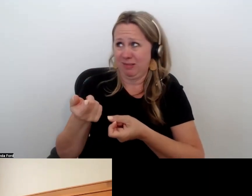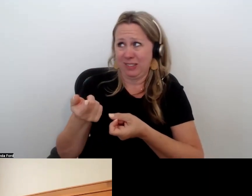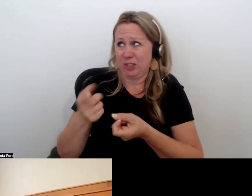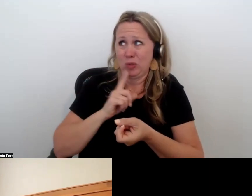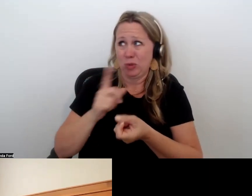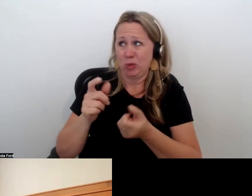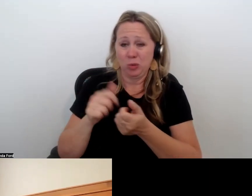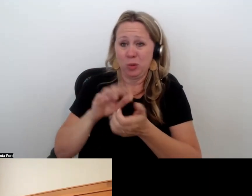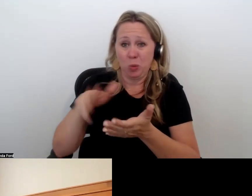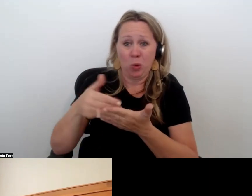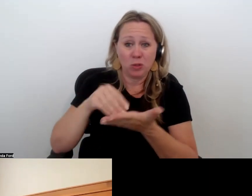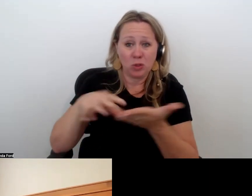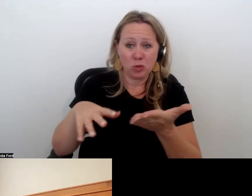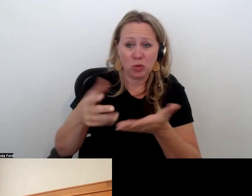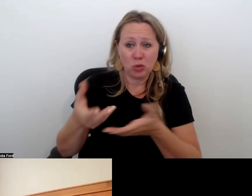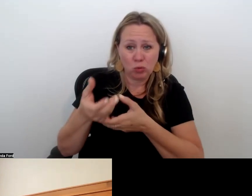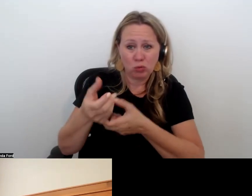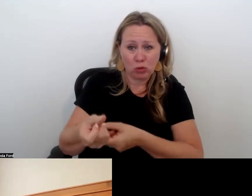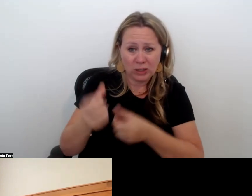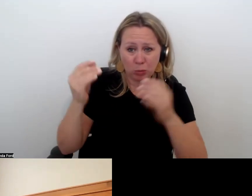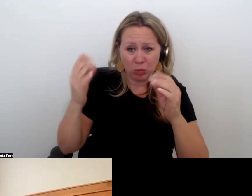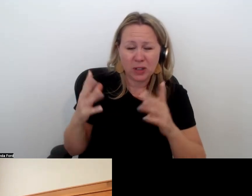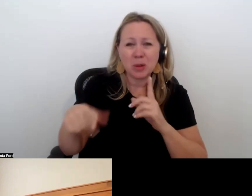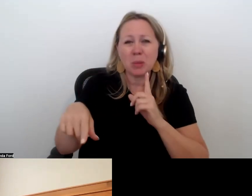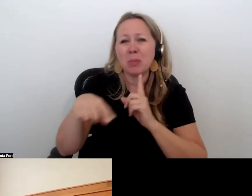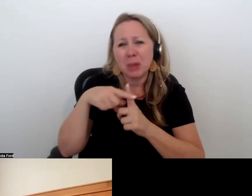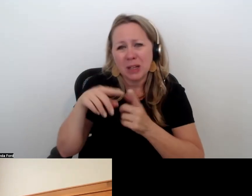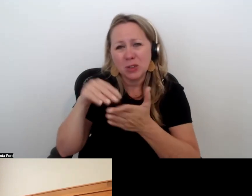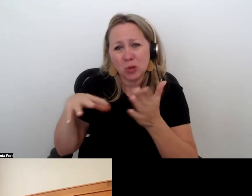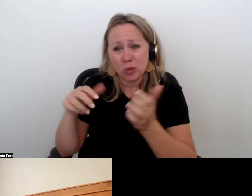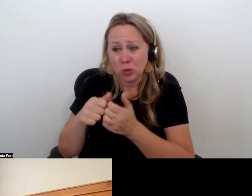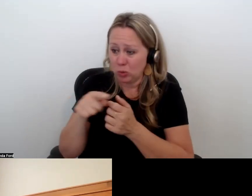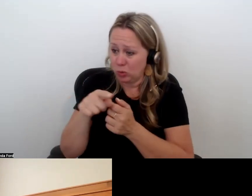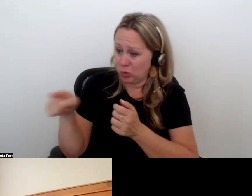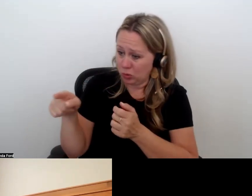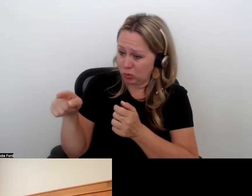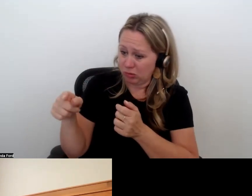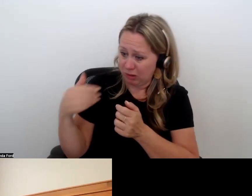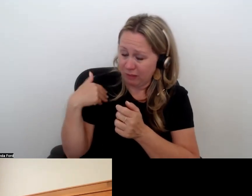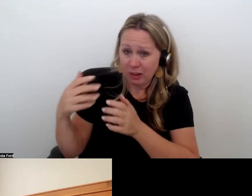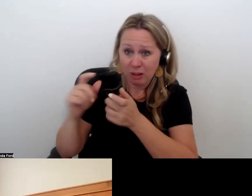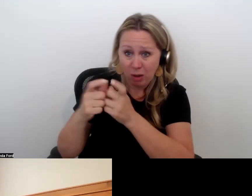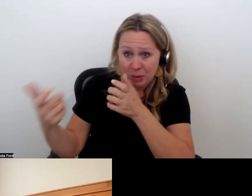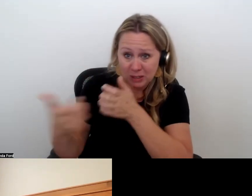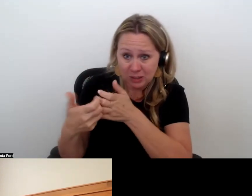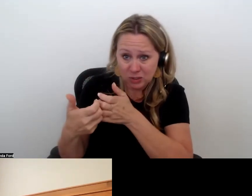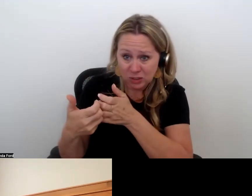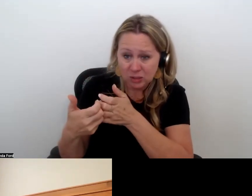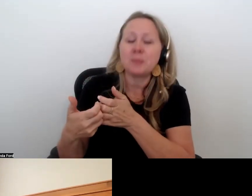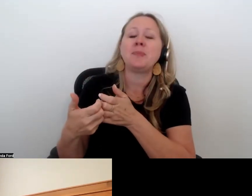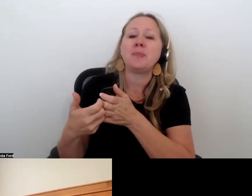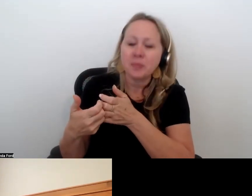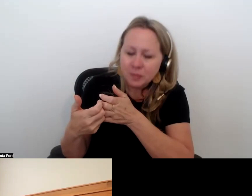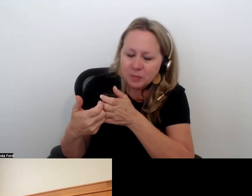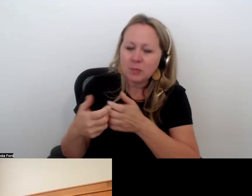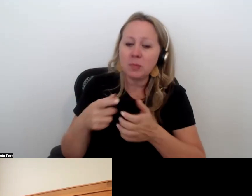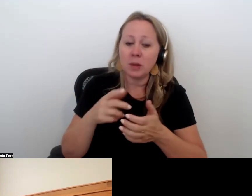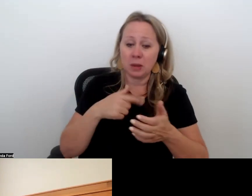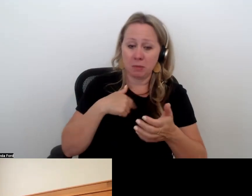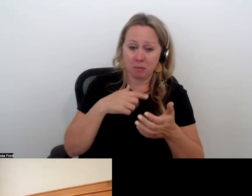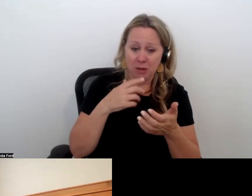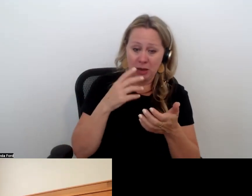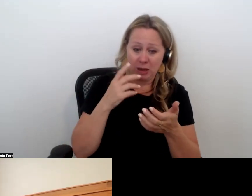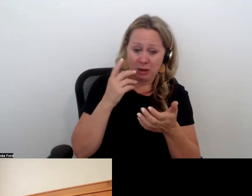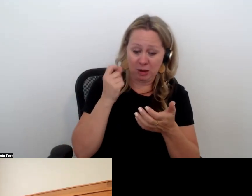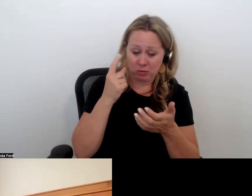the classroom. But I think particularly for students with accommodations, I've come to understand that students with accommodations can sometimes